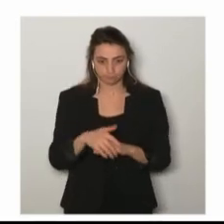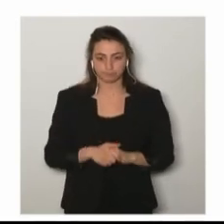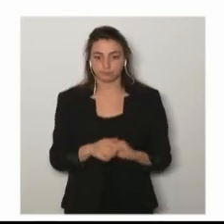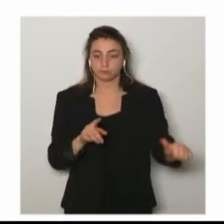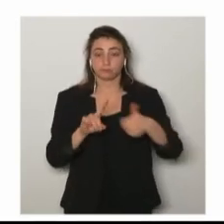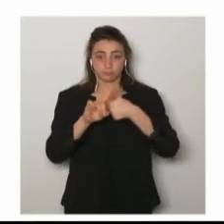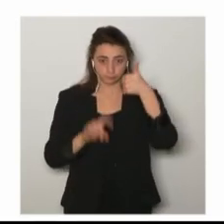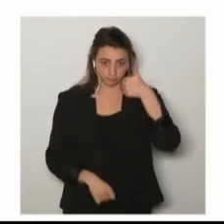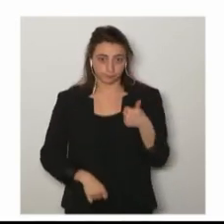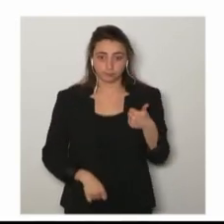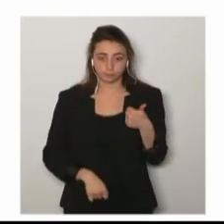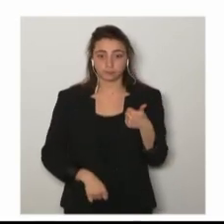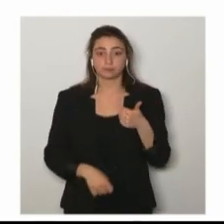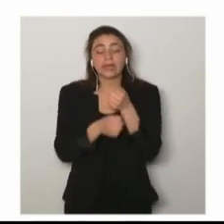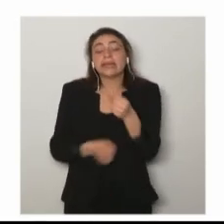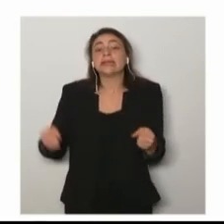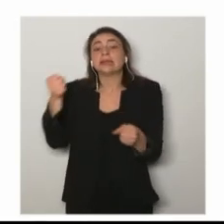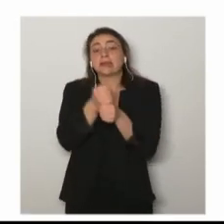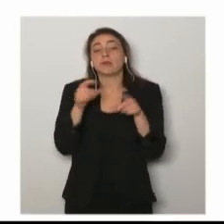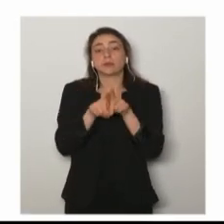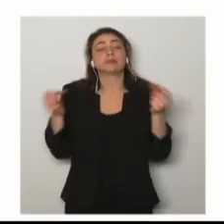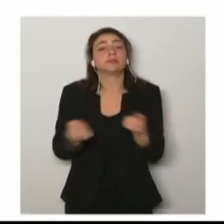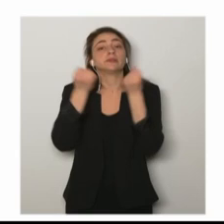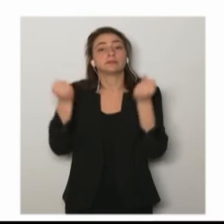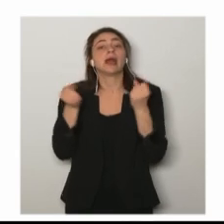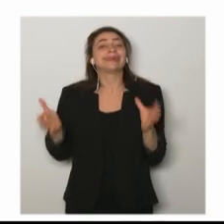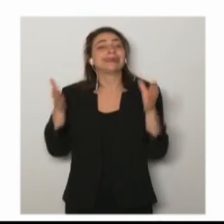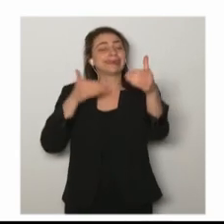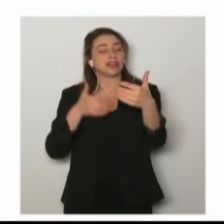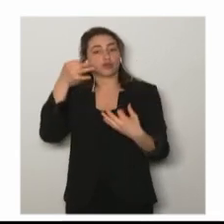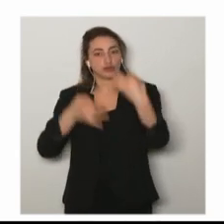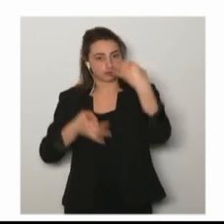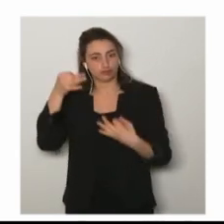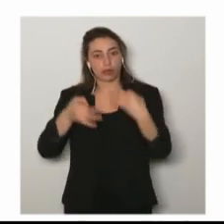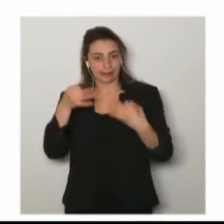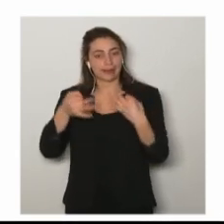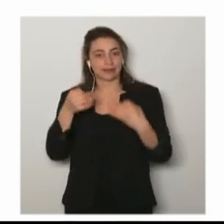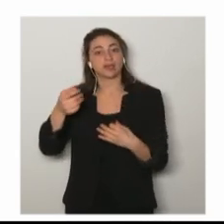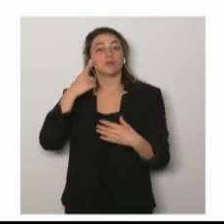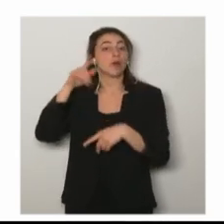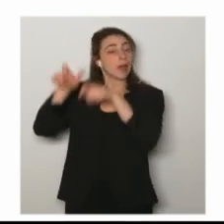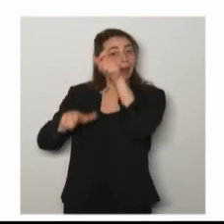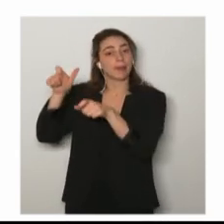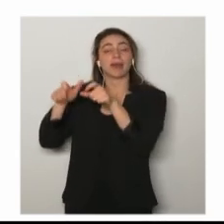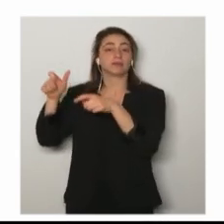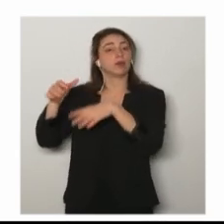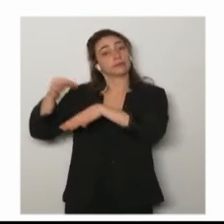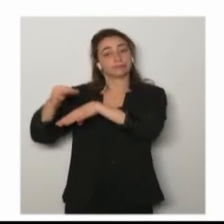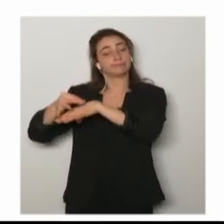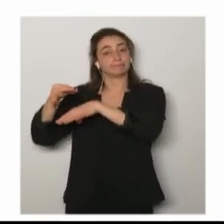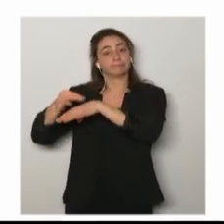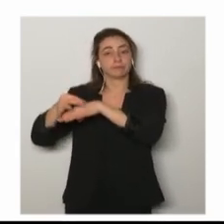To promote and implement a supportive legal framework for people with cancer to facilitate their return to work, but also